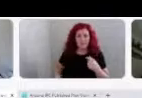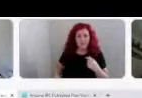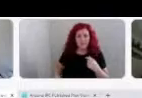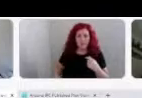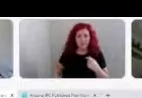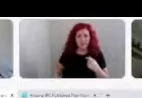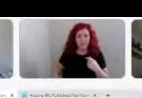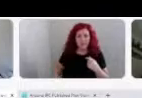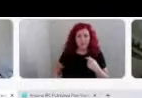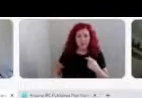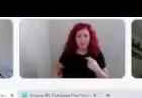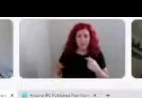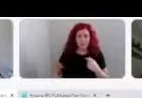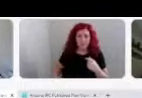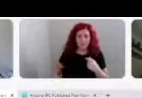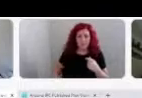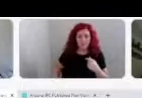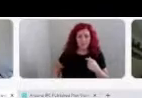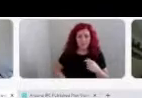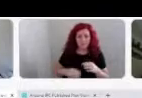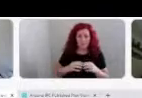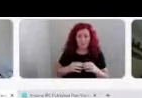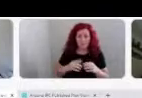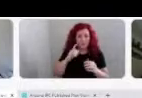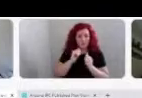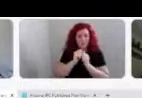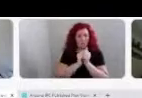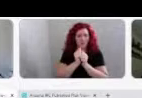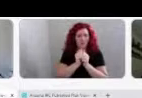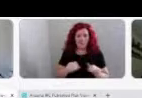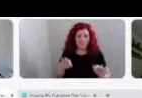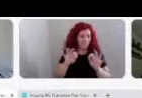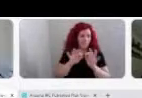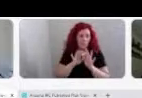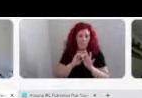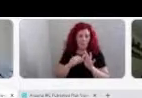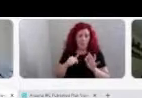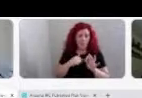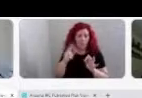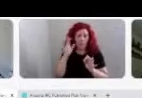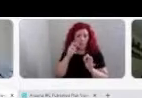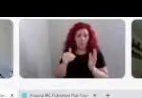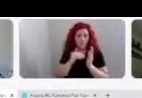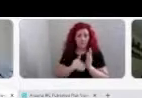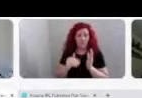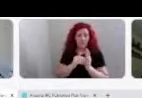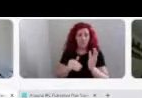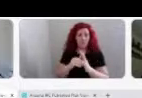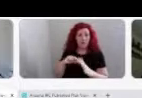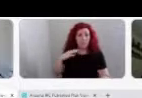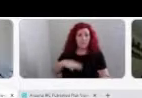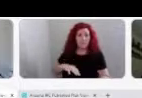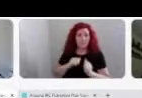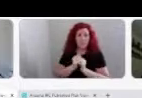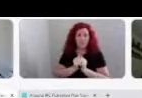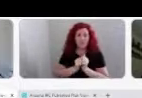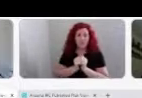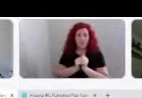district a lot more competitive which you know i think it's just something that you know we've heard a lot today about the benefits of competitiveness and i really think